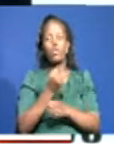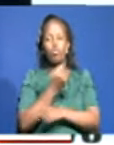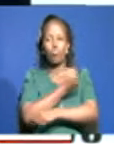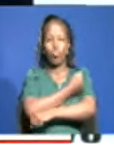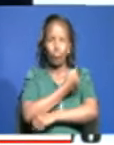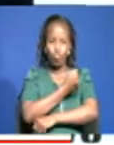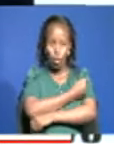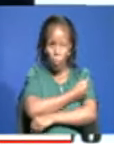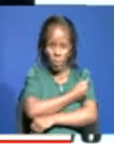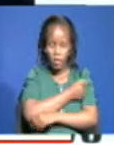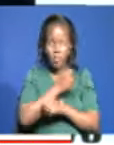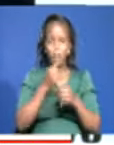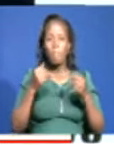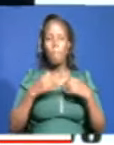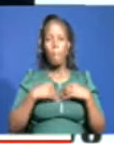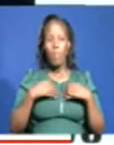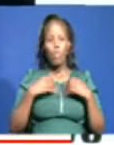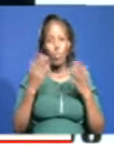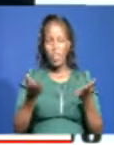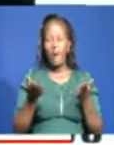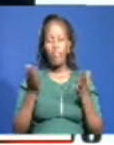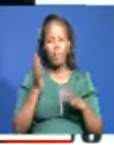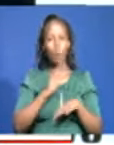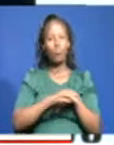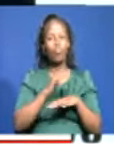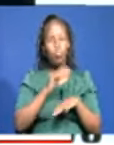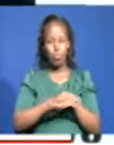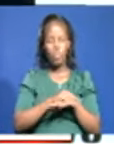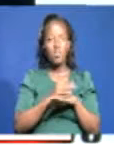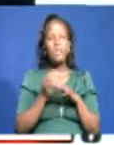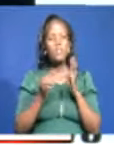We have such a fine image as a sporting nation,